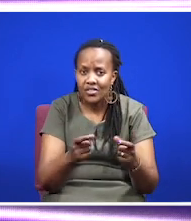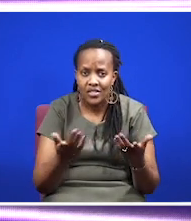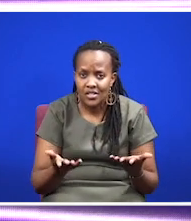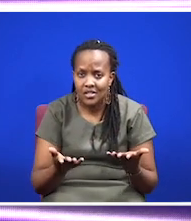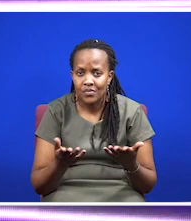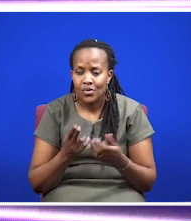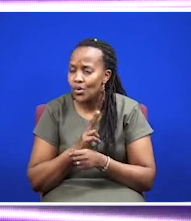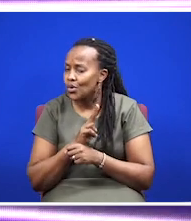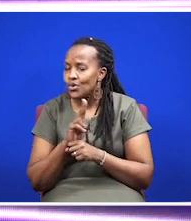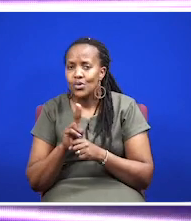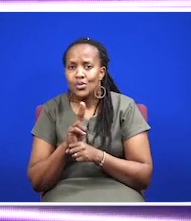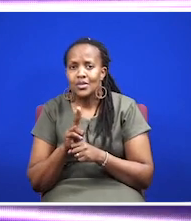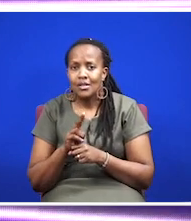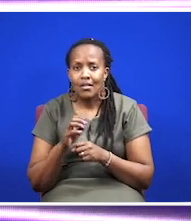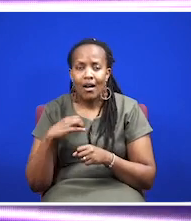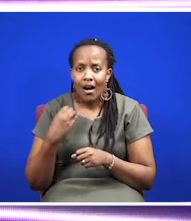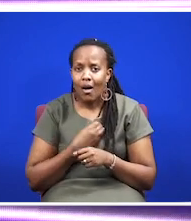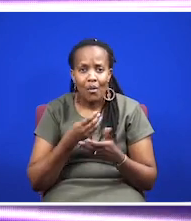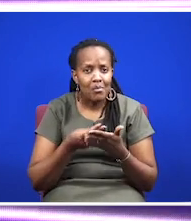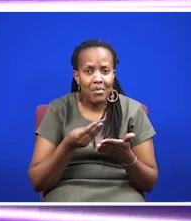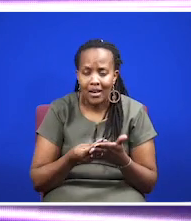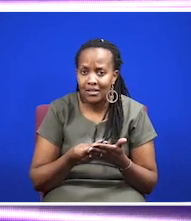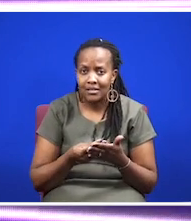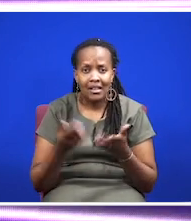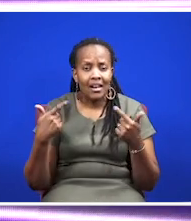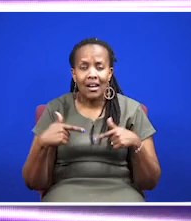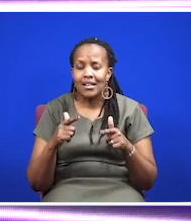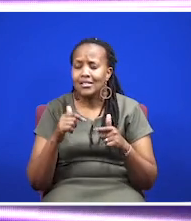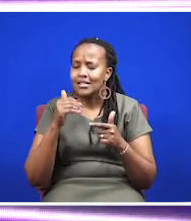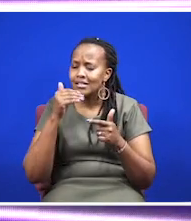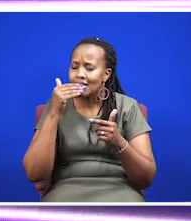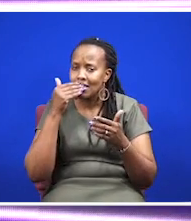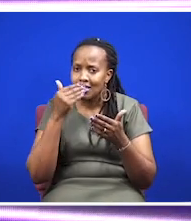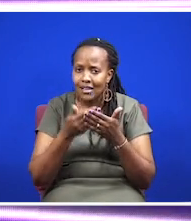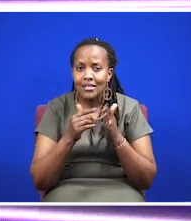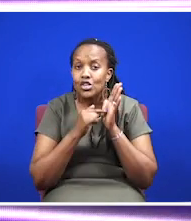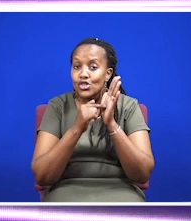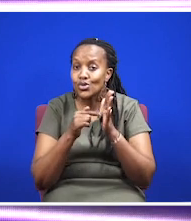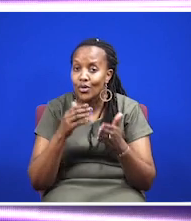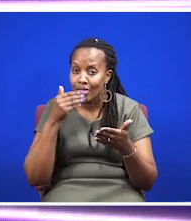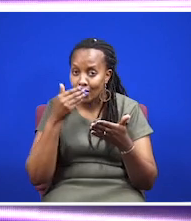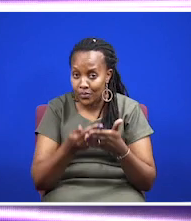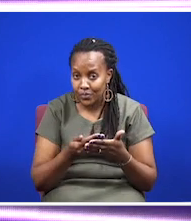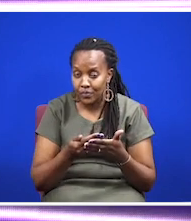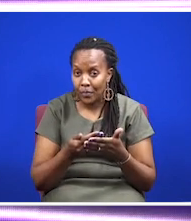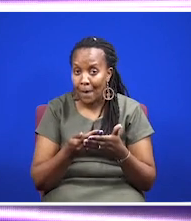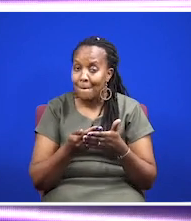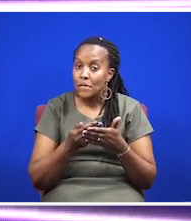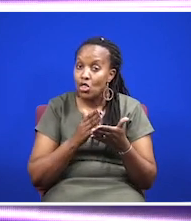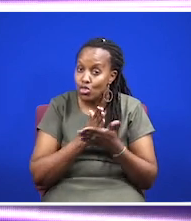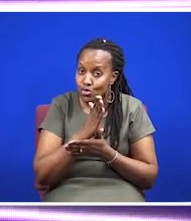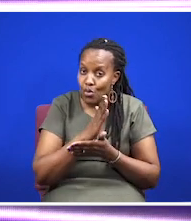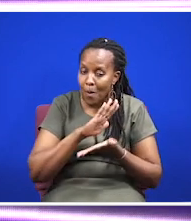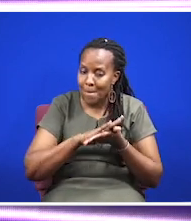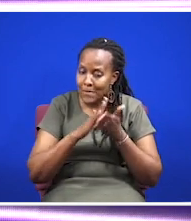our treasure. Let us express gratitude by blessing others, by becoming a source